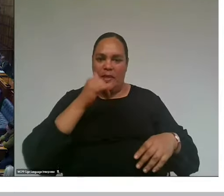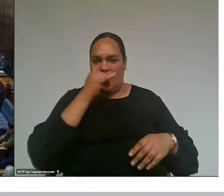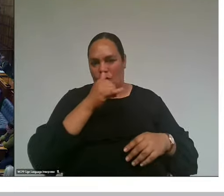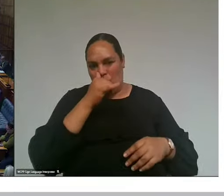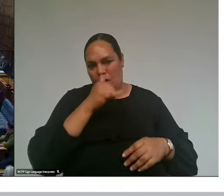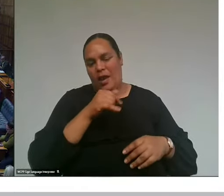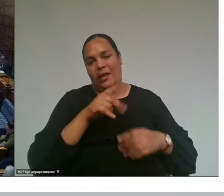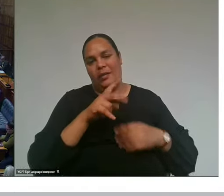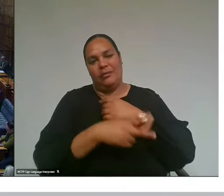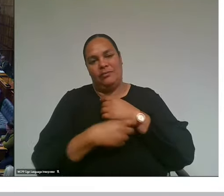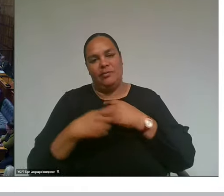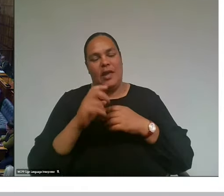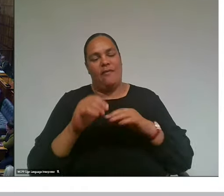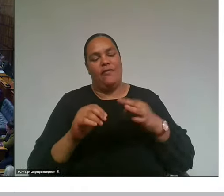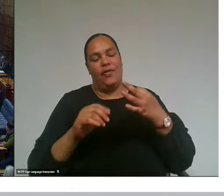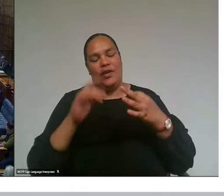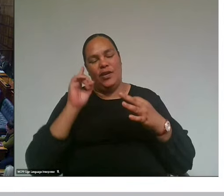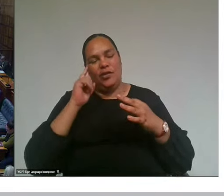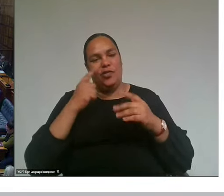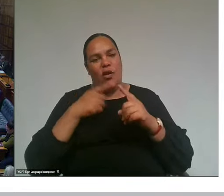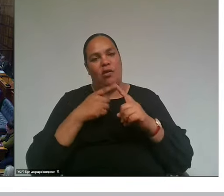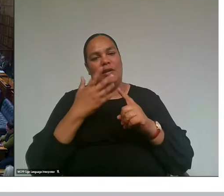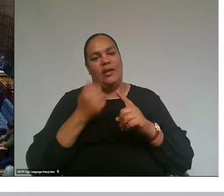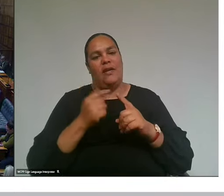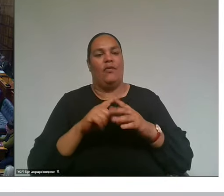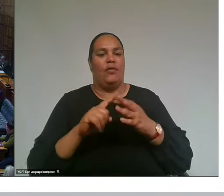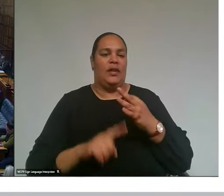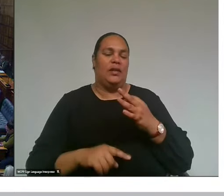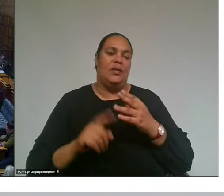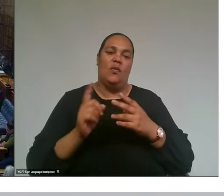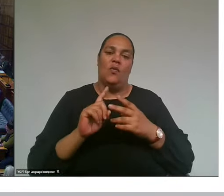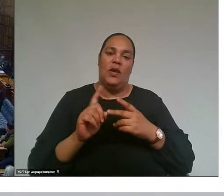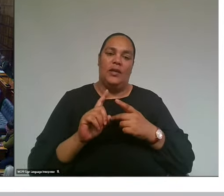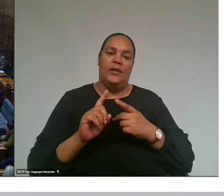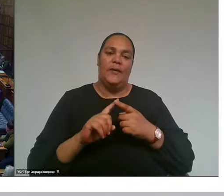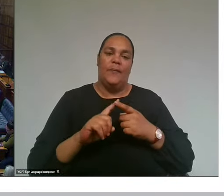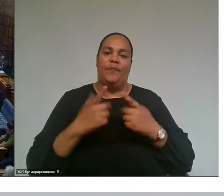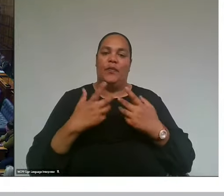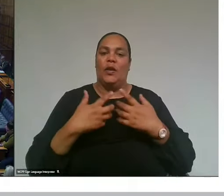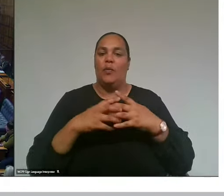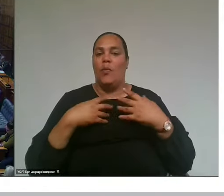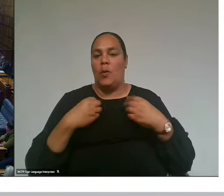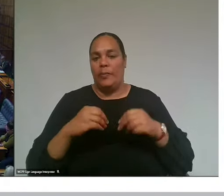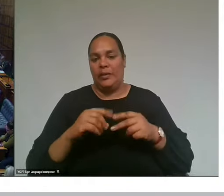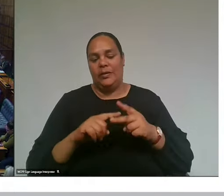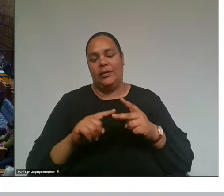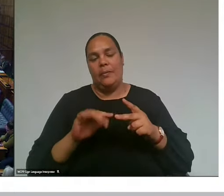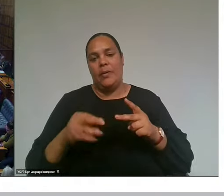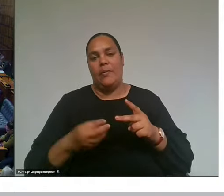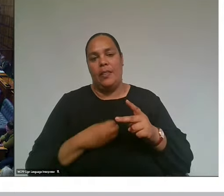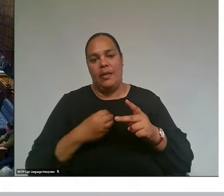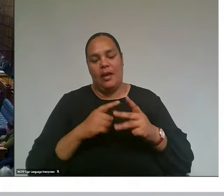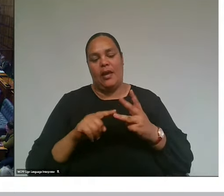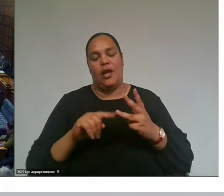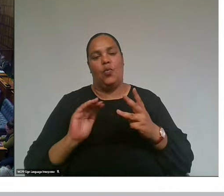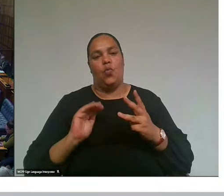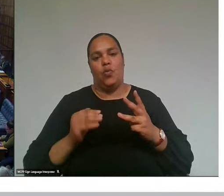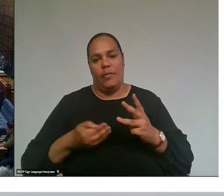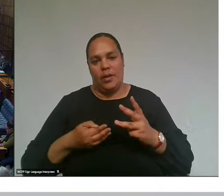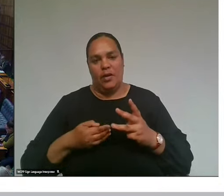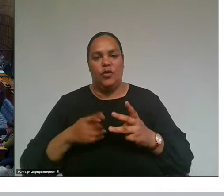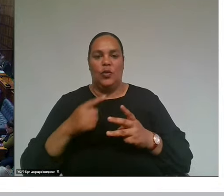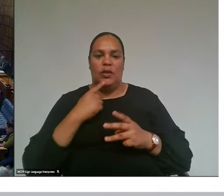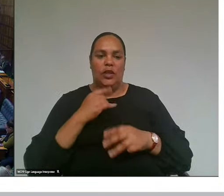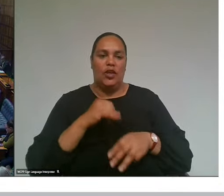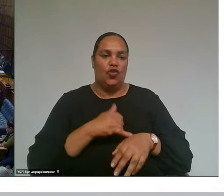there there's three targets for this the extortion it's um it's entrepreneurs it's young people and it's women so he says